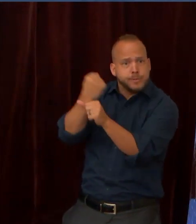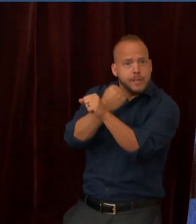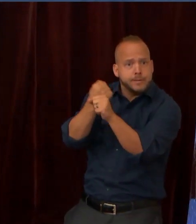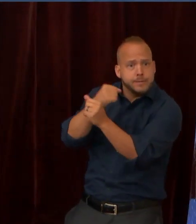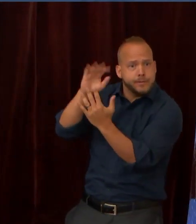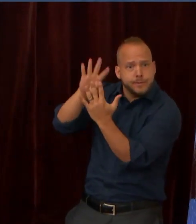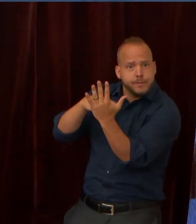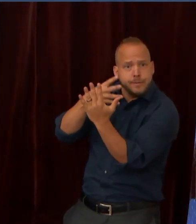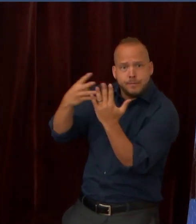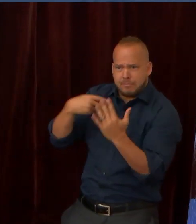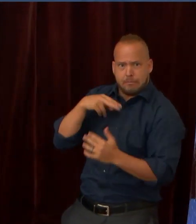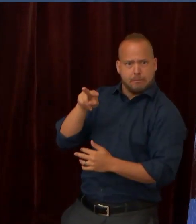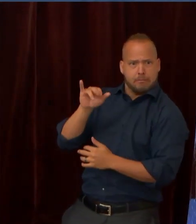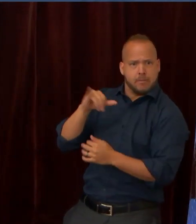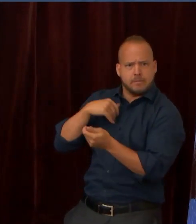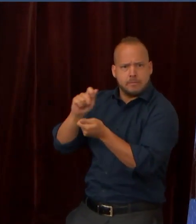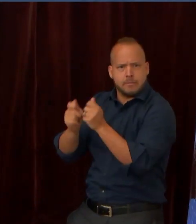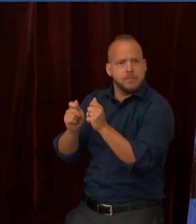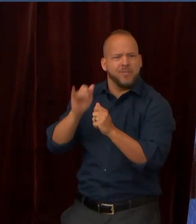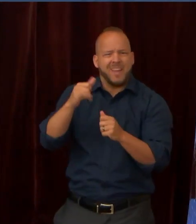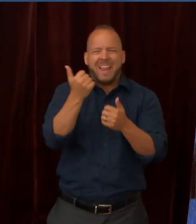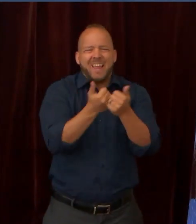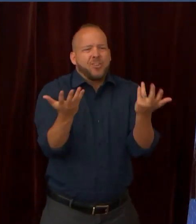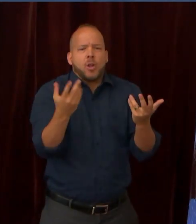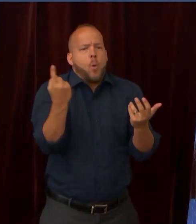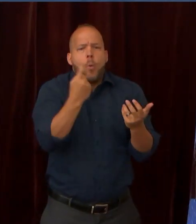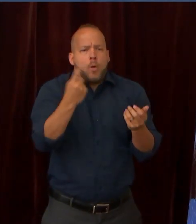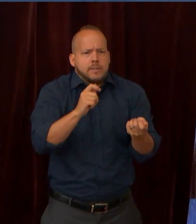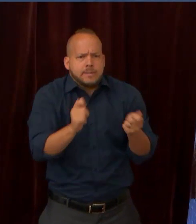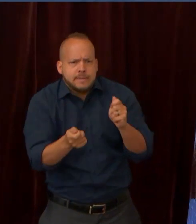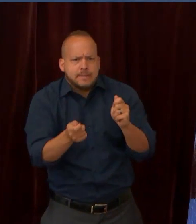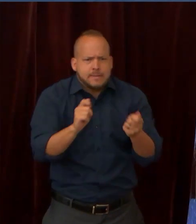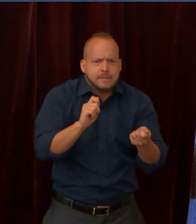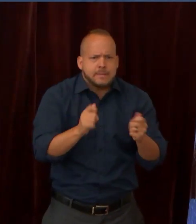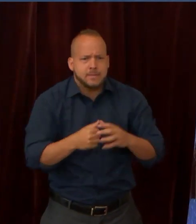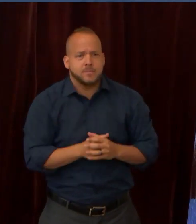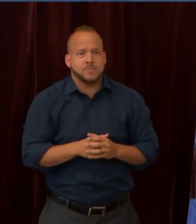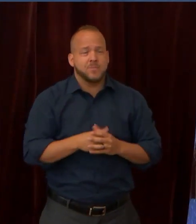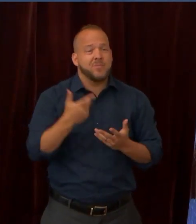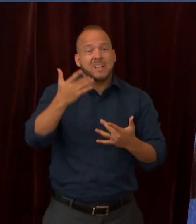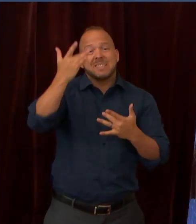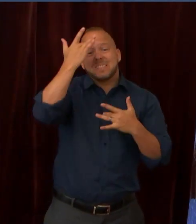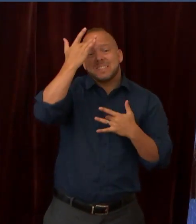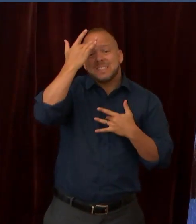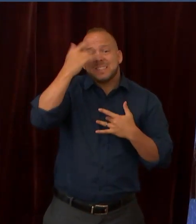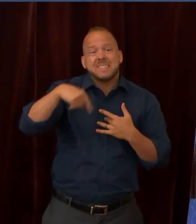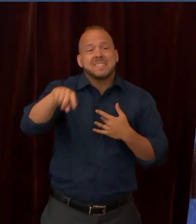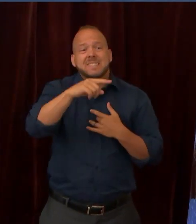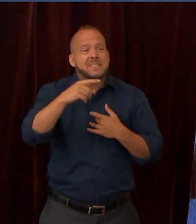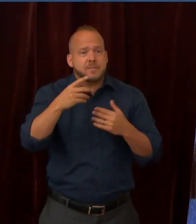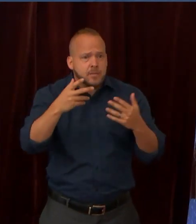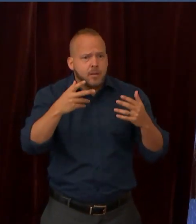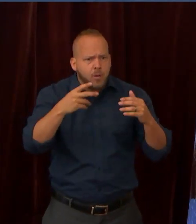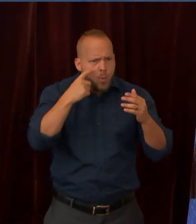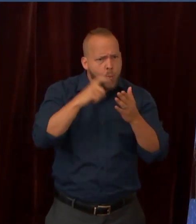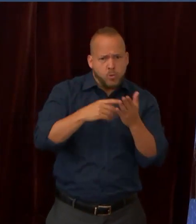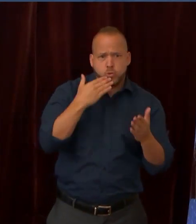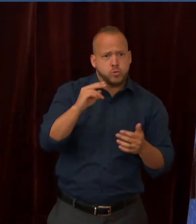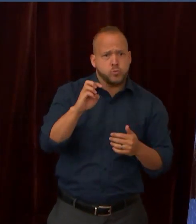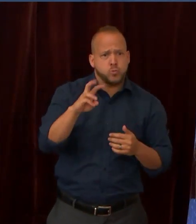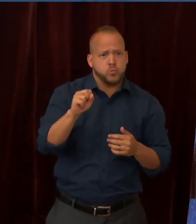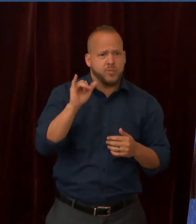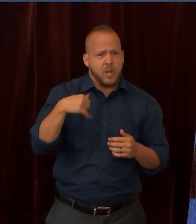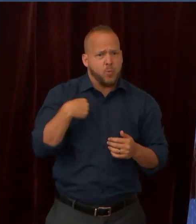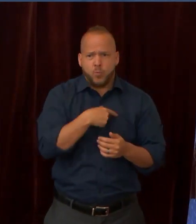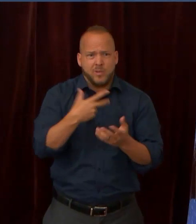was very helpful. There was some good news in that, and we are still continuing to think about the criteria going